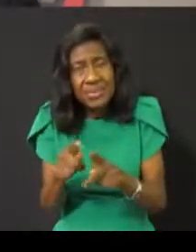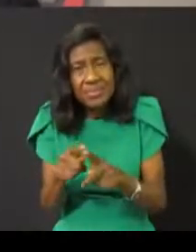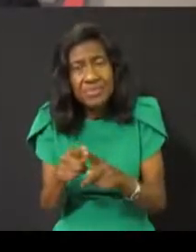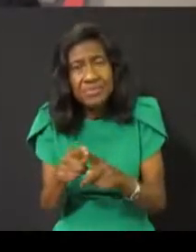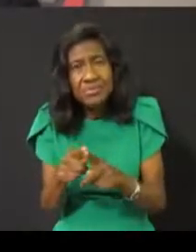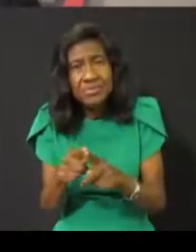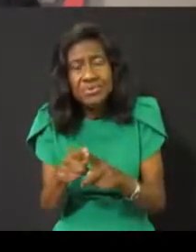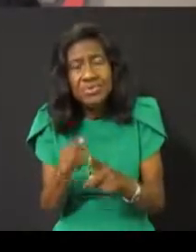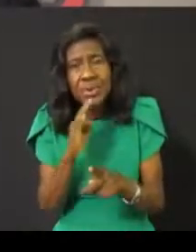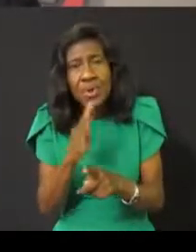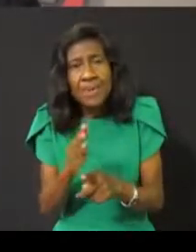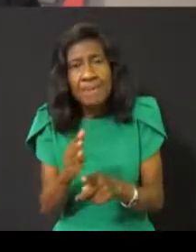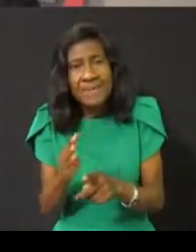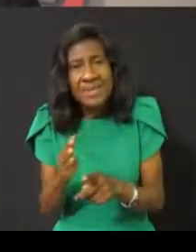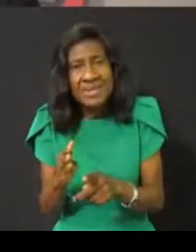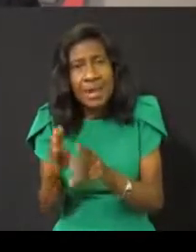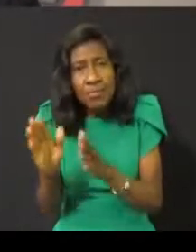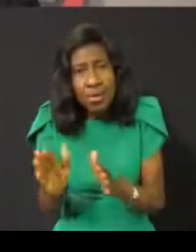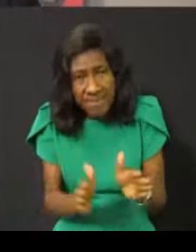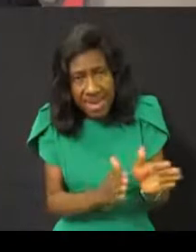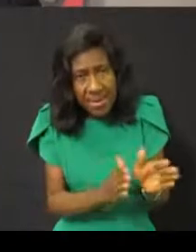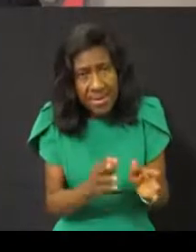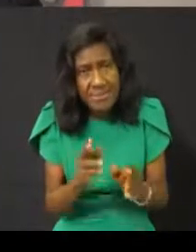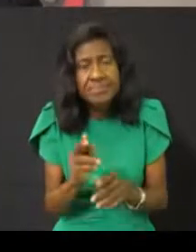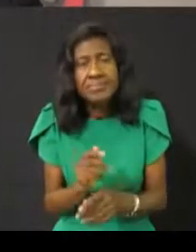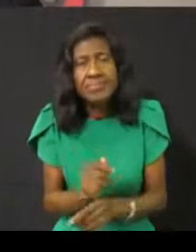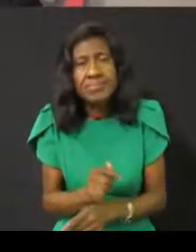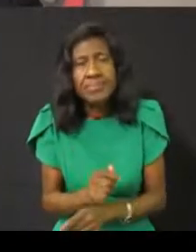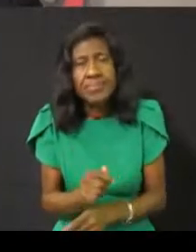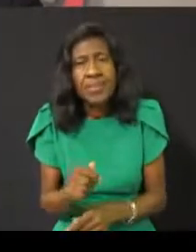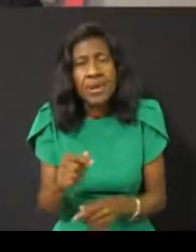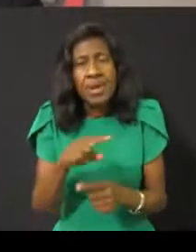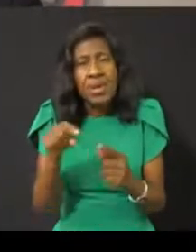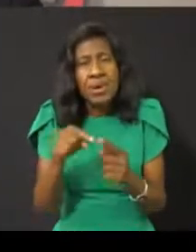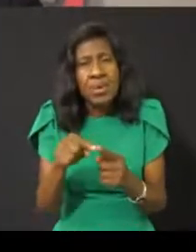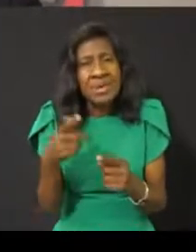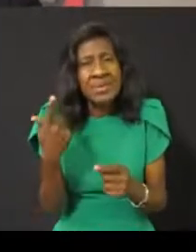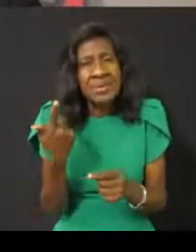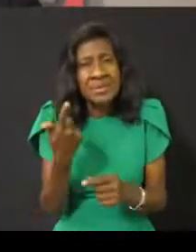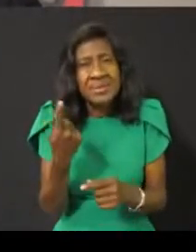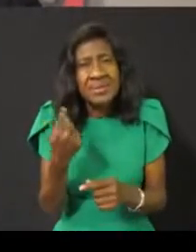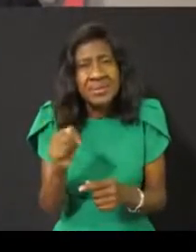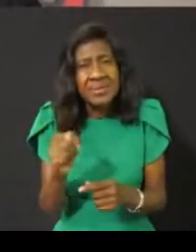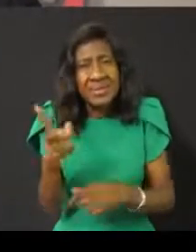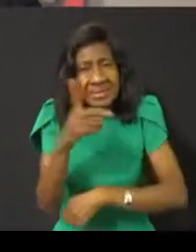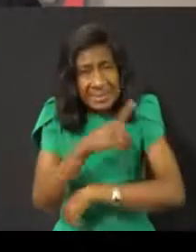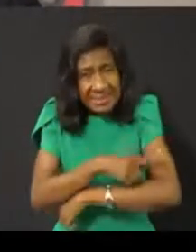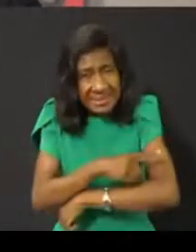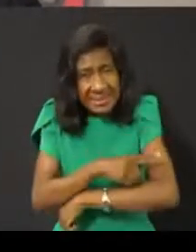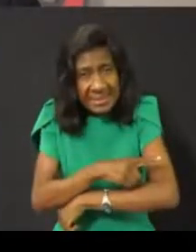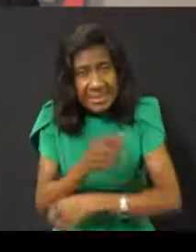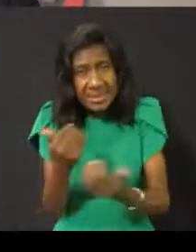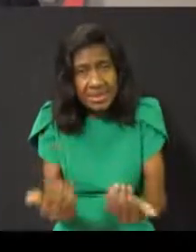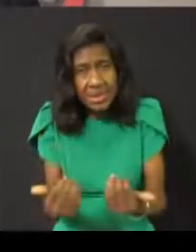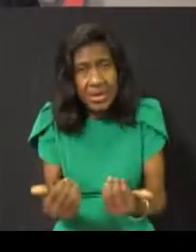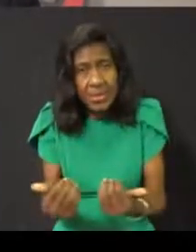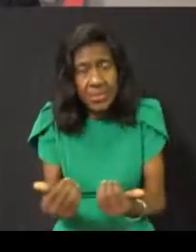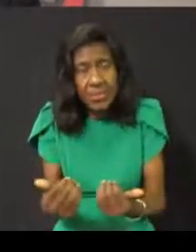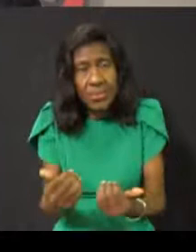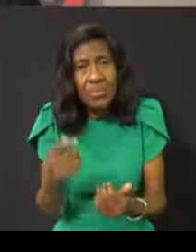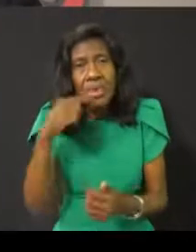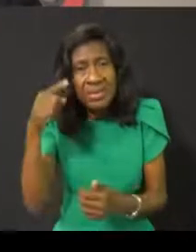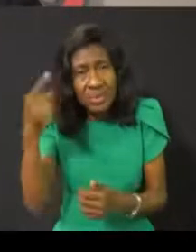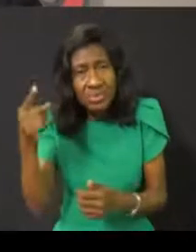and unlocking our economy. While the reopening date has been now officially